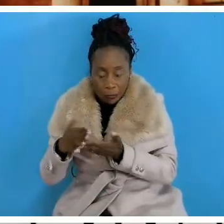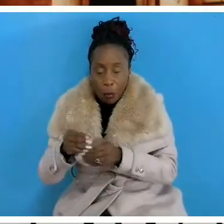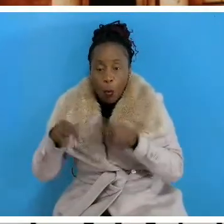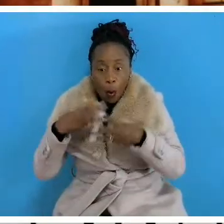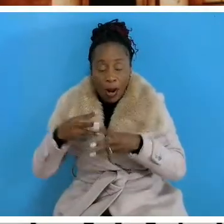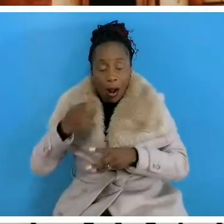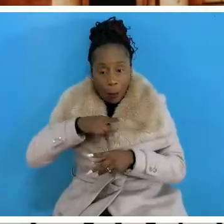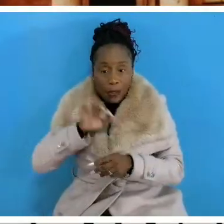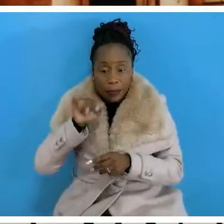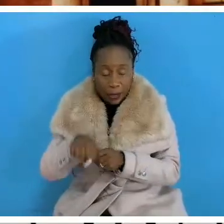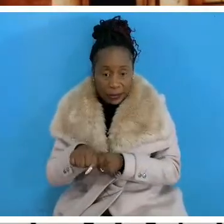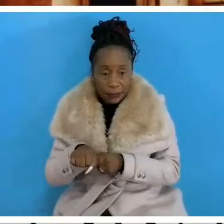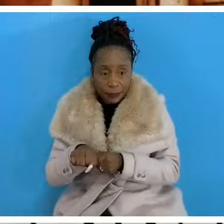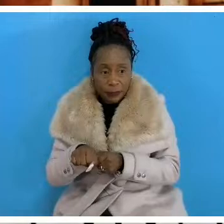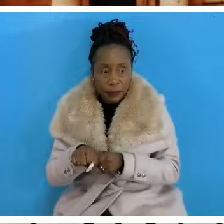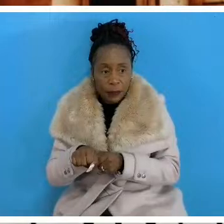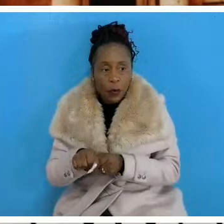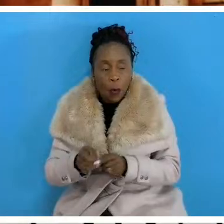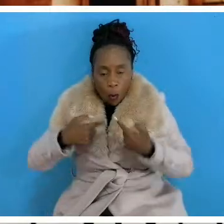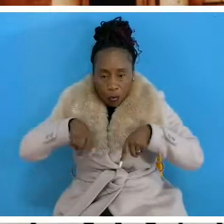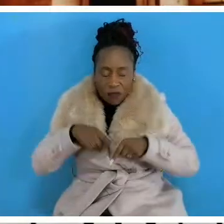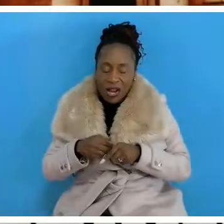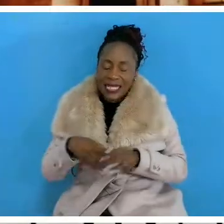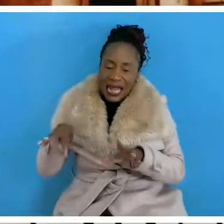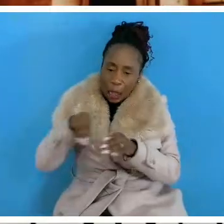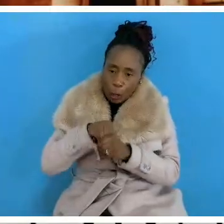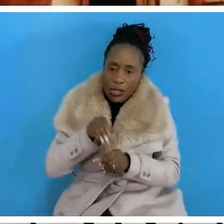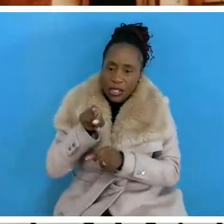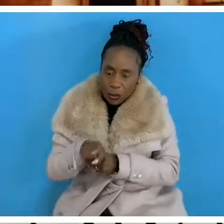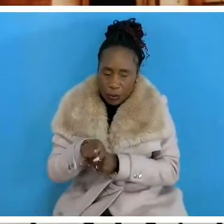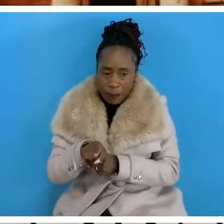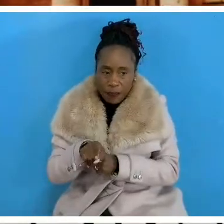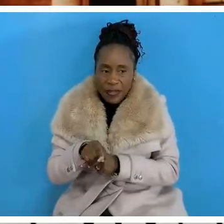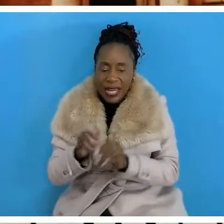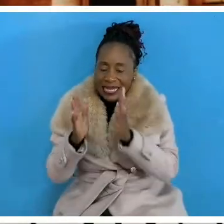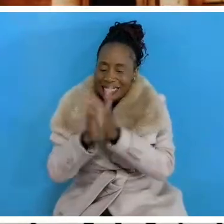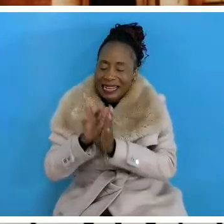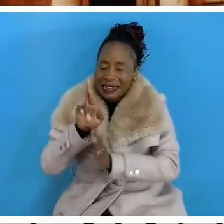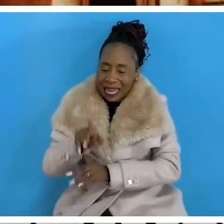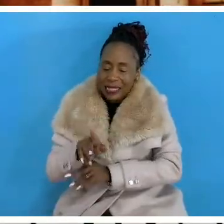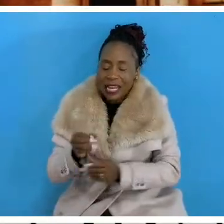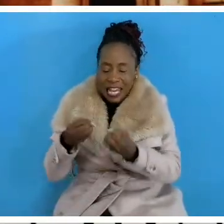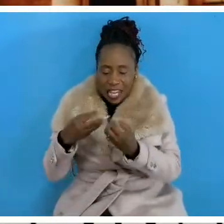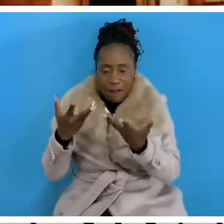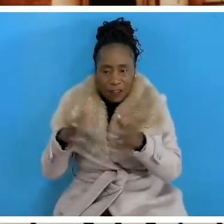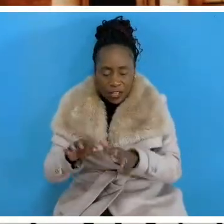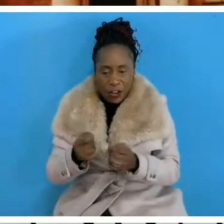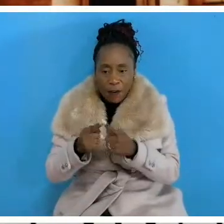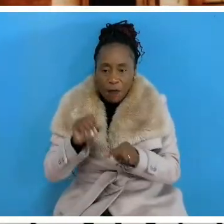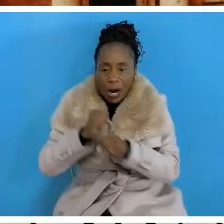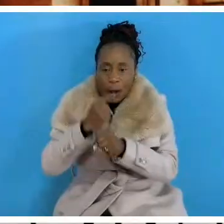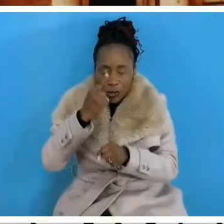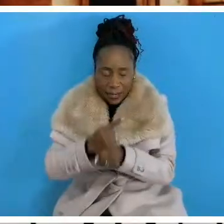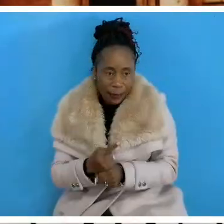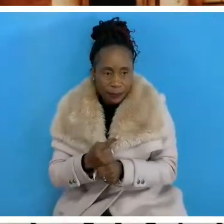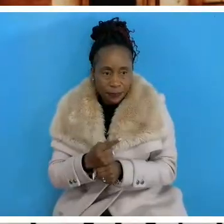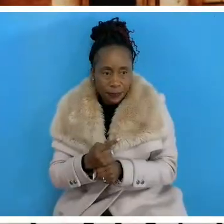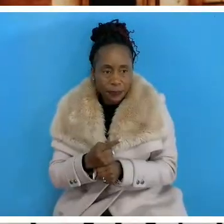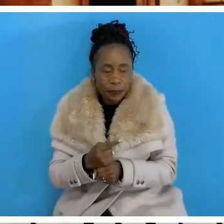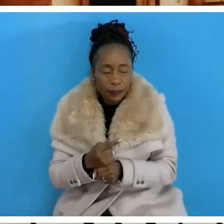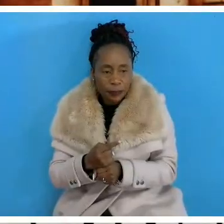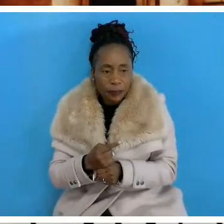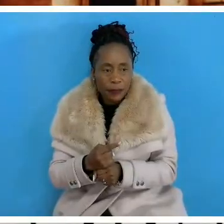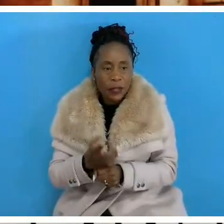to say to all of us, including you, we were given 10 rands for Gauteng.